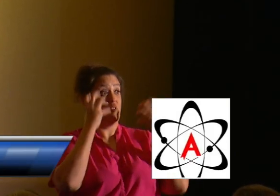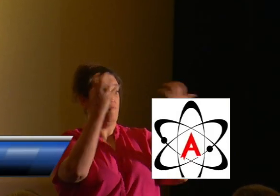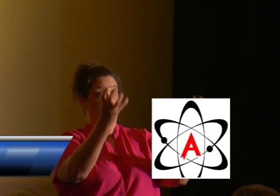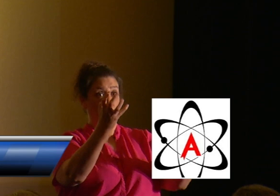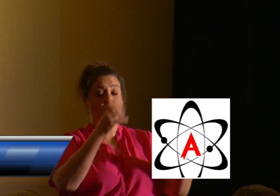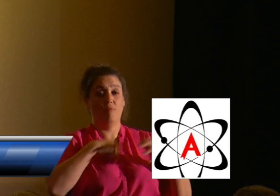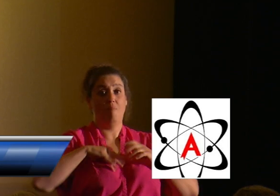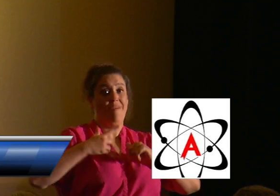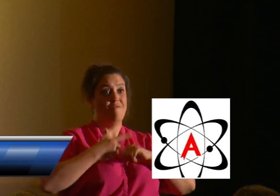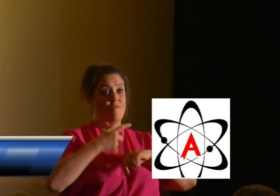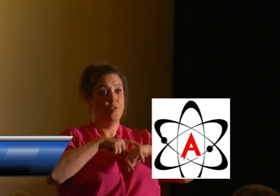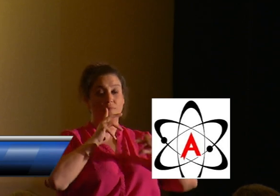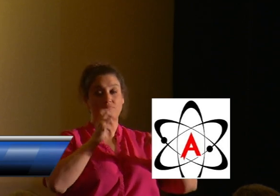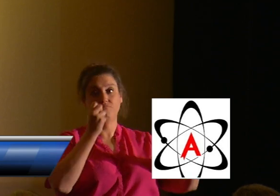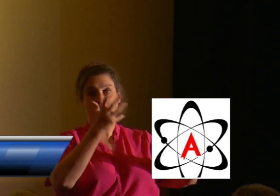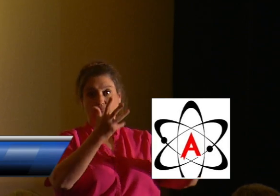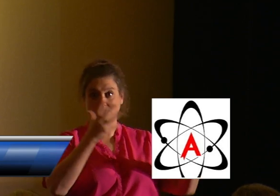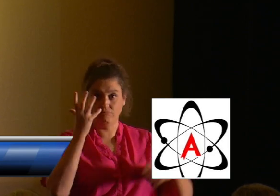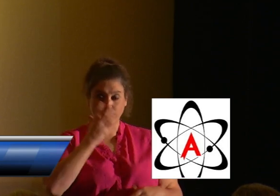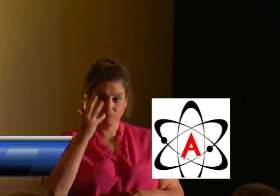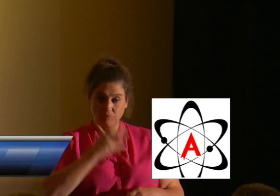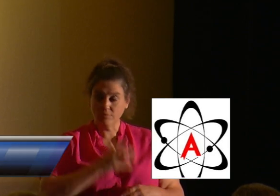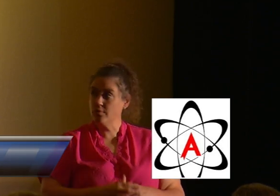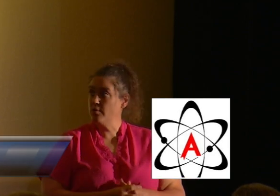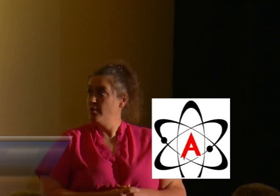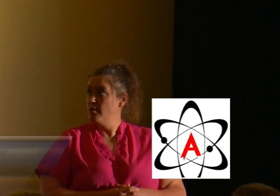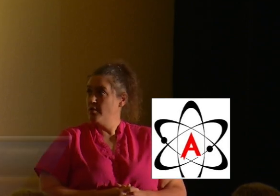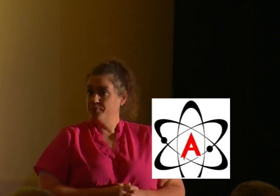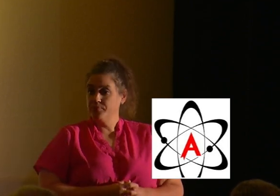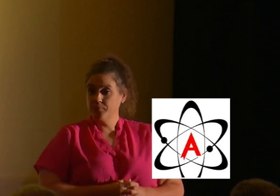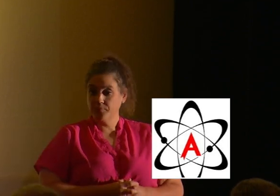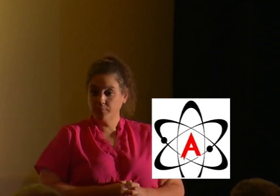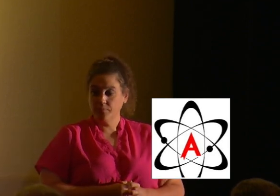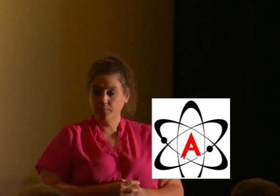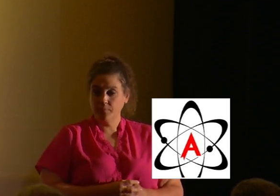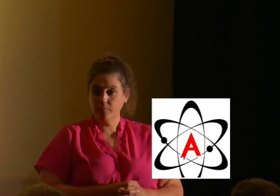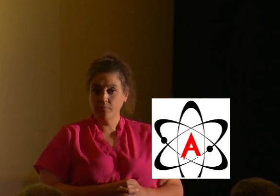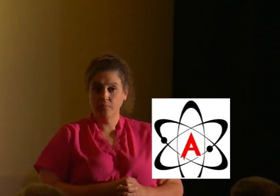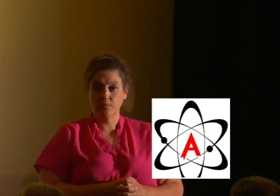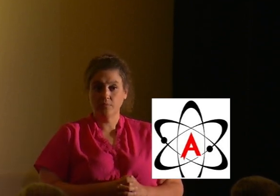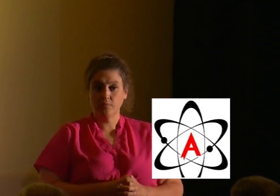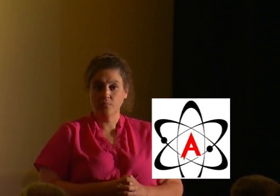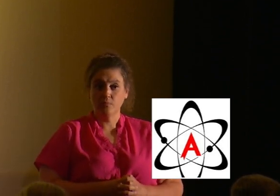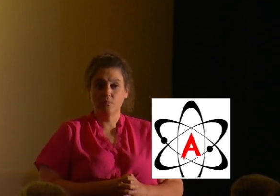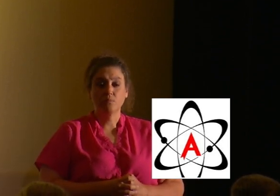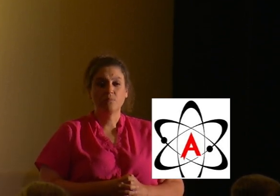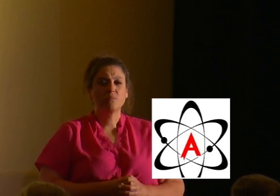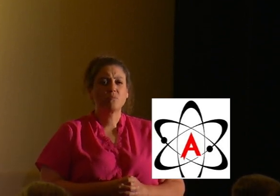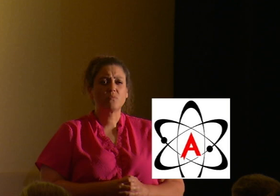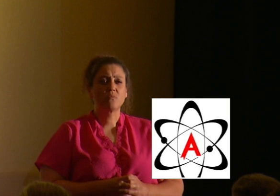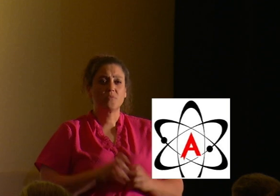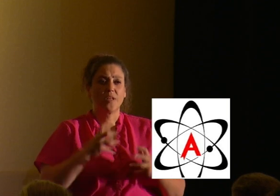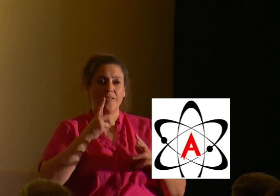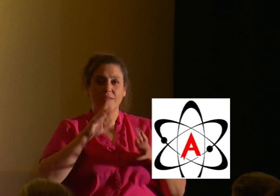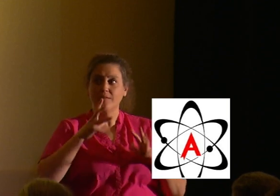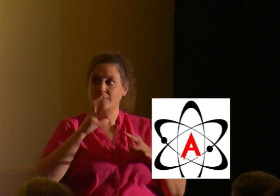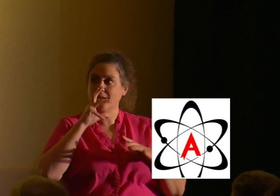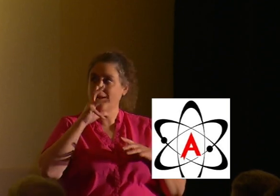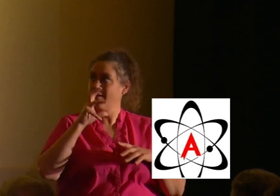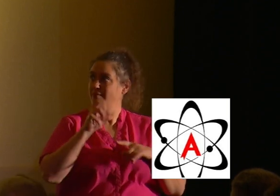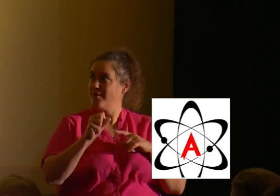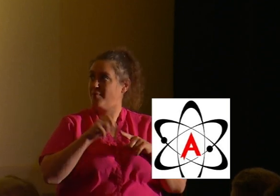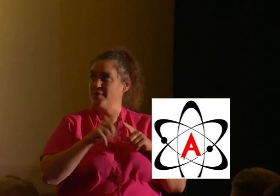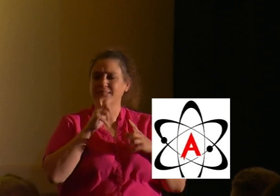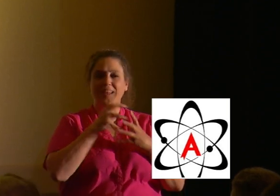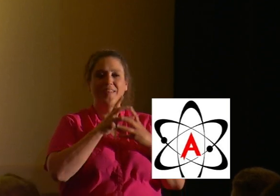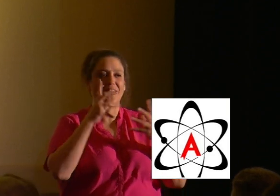at an atheist conference. And it's kind of freaky, actually. But it's not that